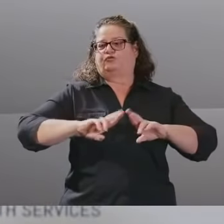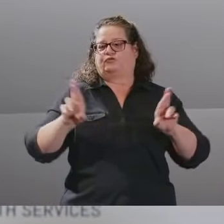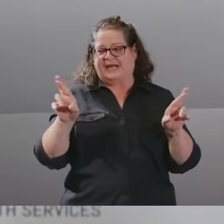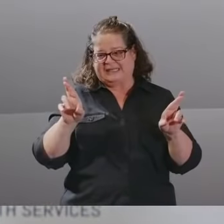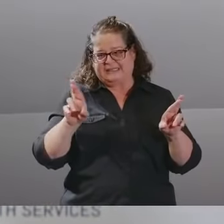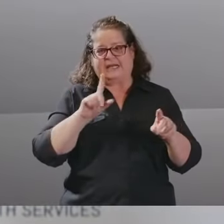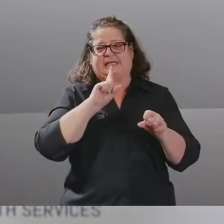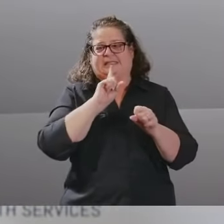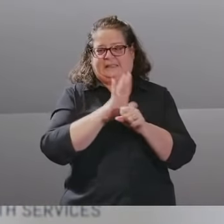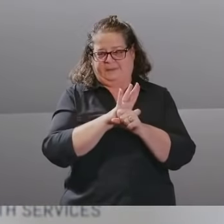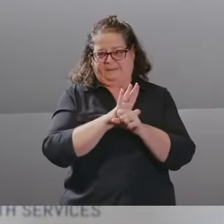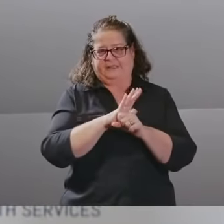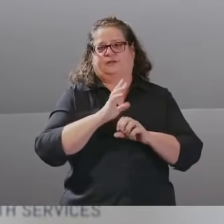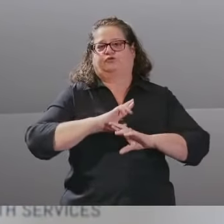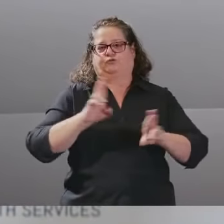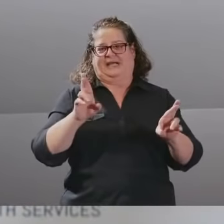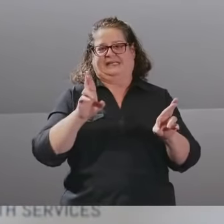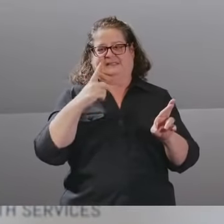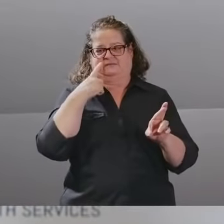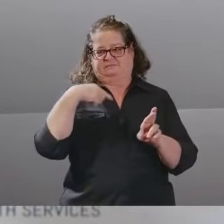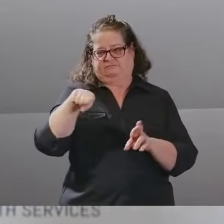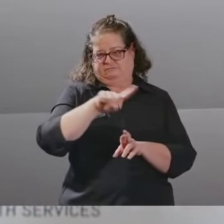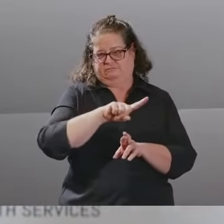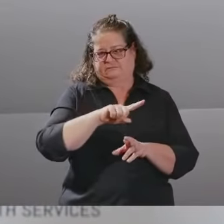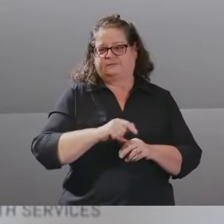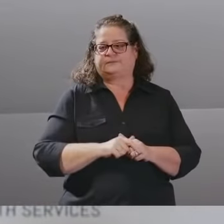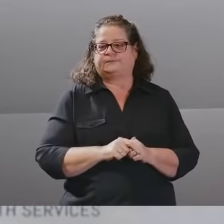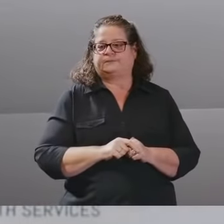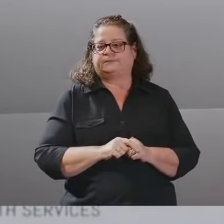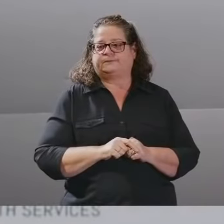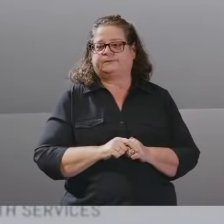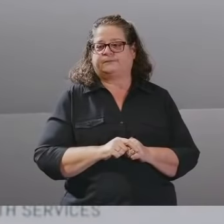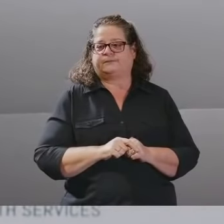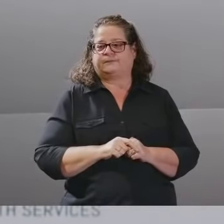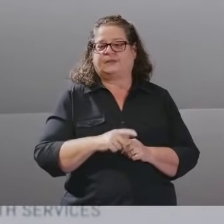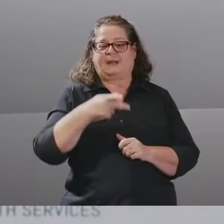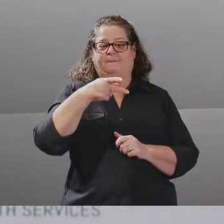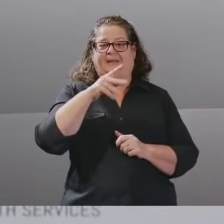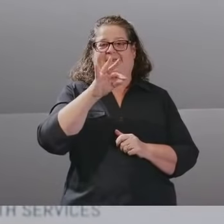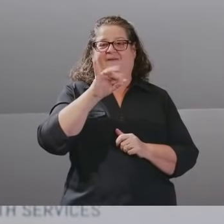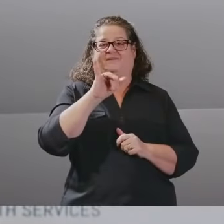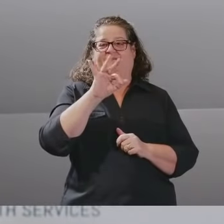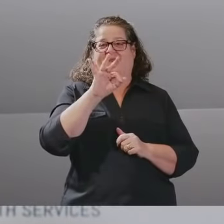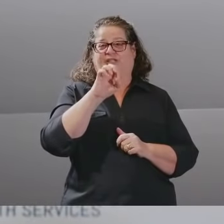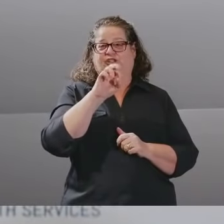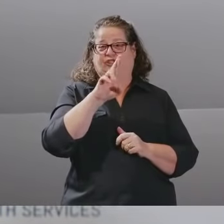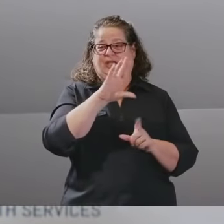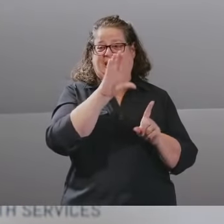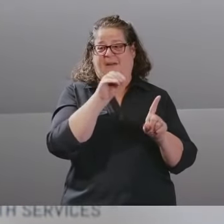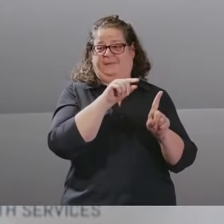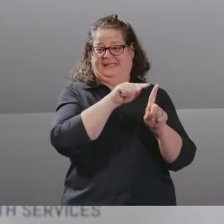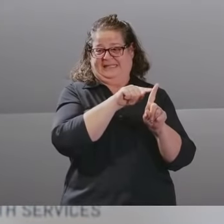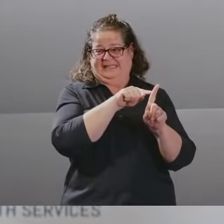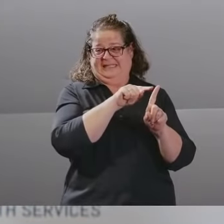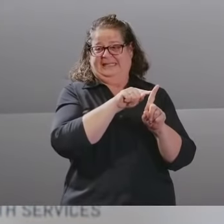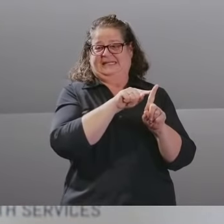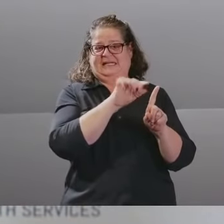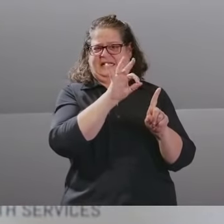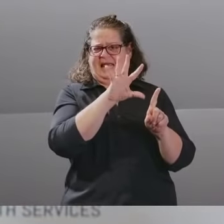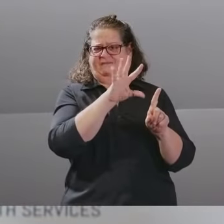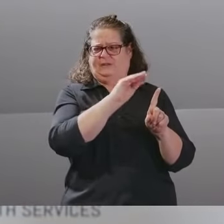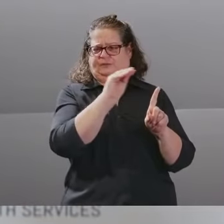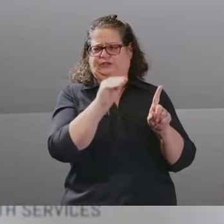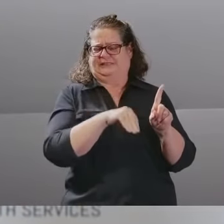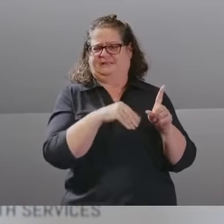prepared. Today we've learned that the Pfizer vaccine is 95% effective, and Moderna has